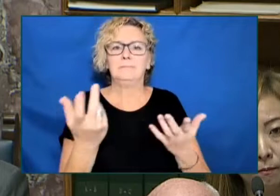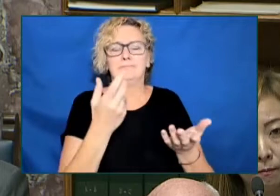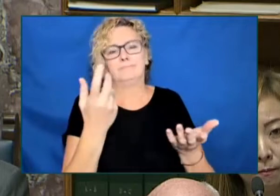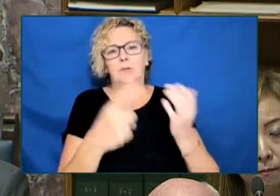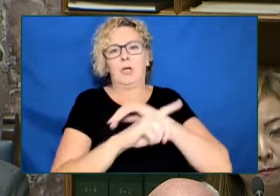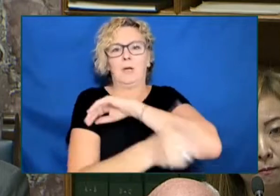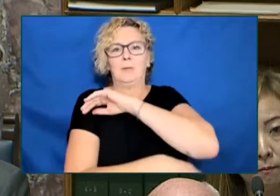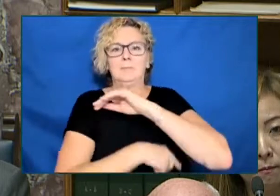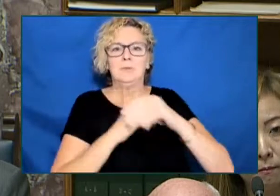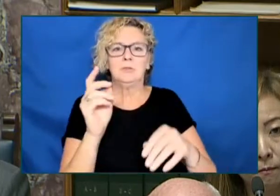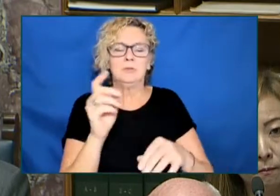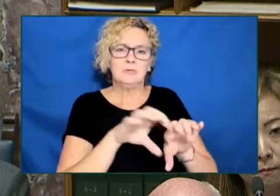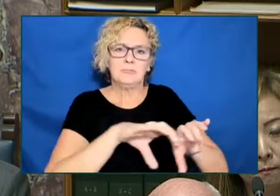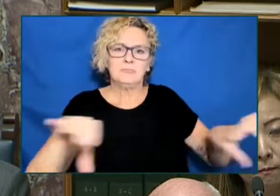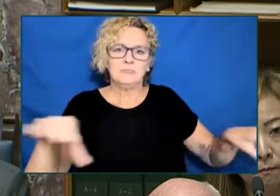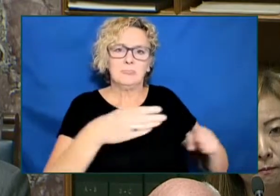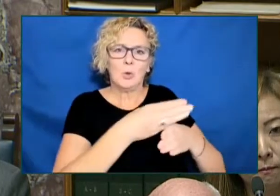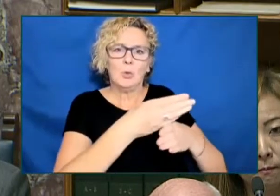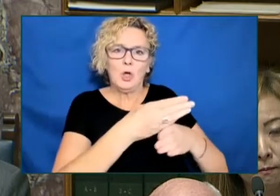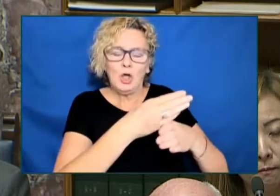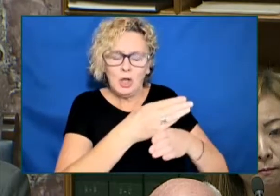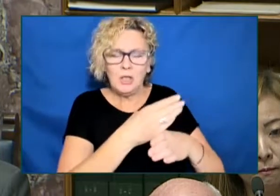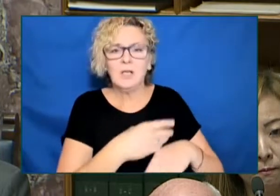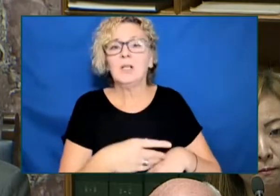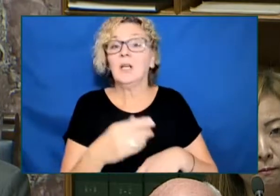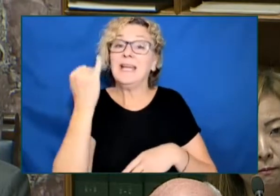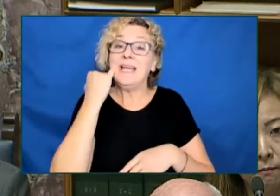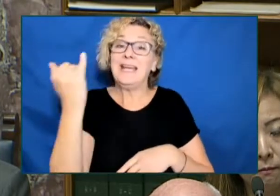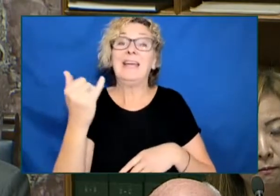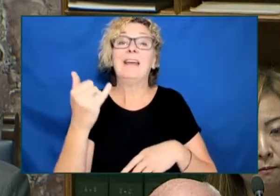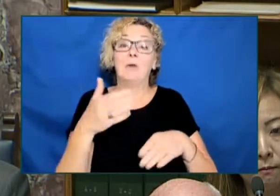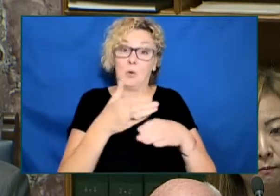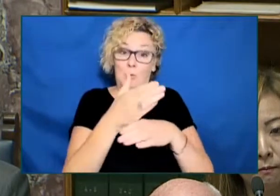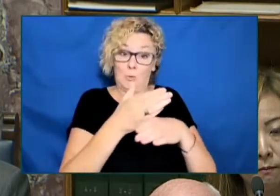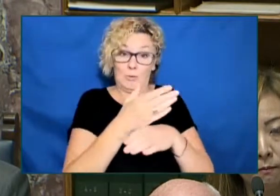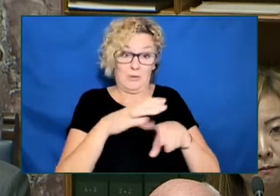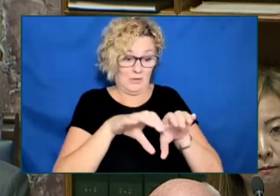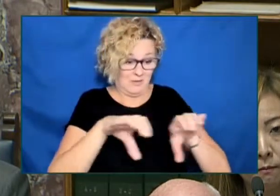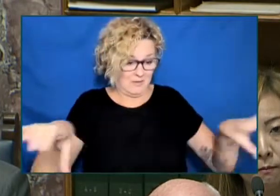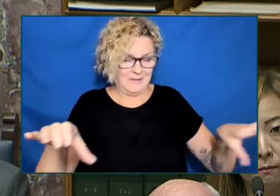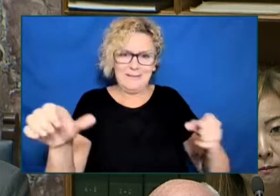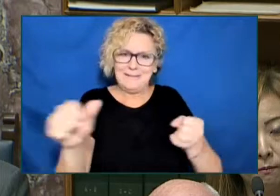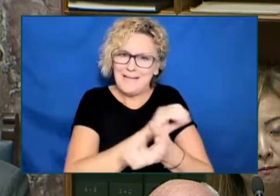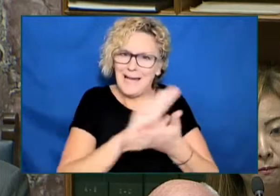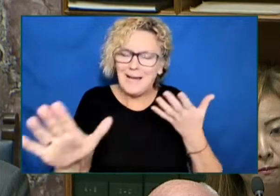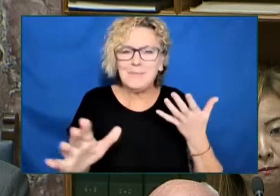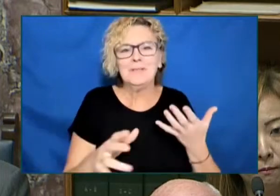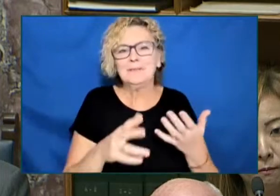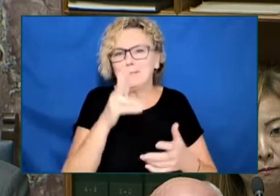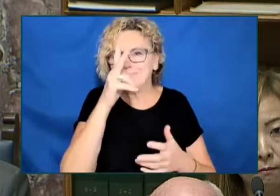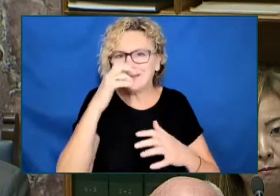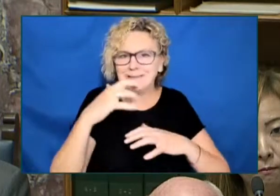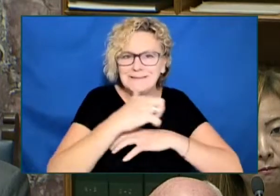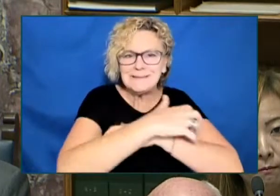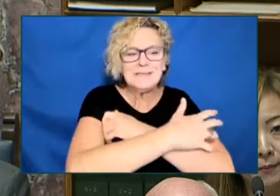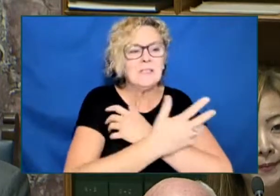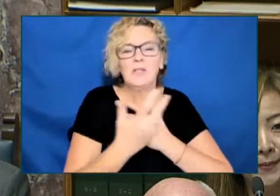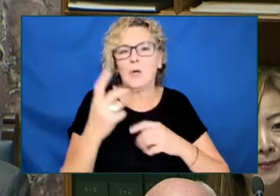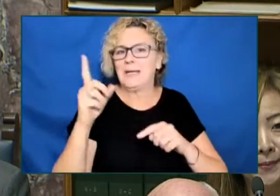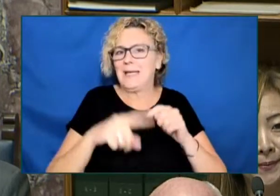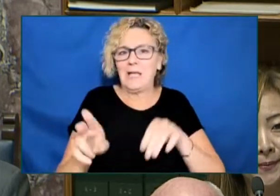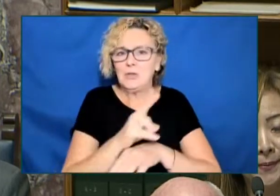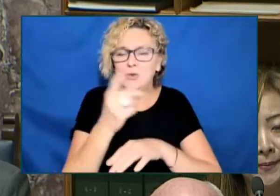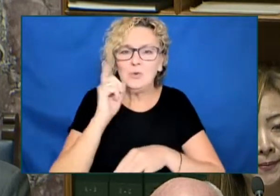have been affected by the pine beetle that can't be used in sawmills. Those are logs that are have been rotten and